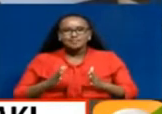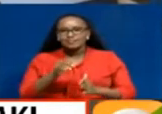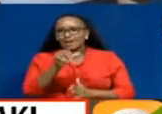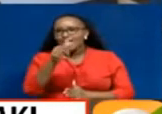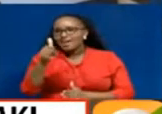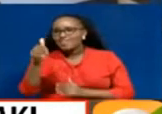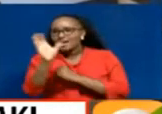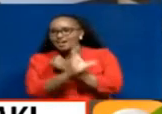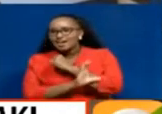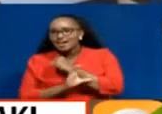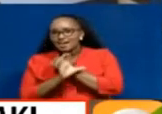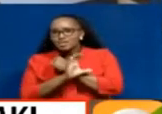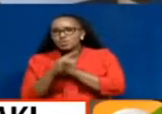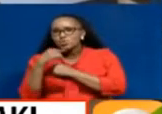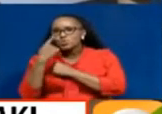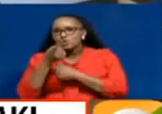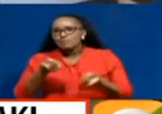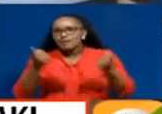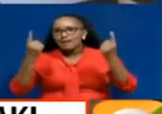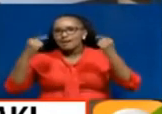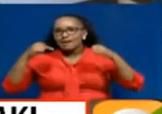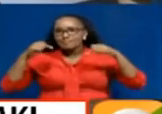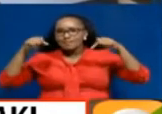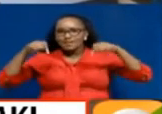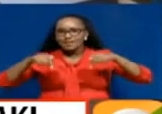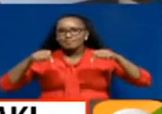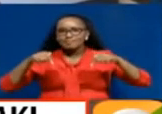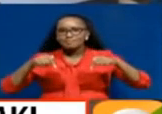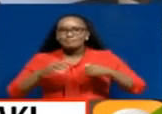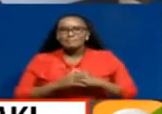other countries present here,